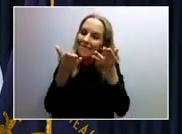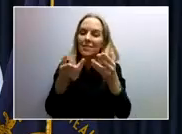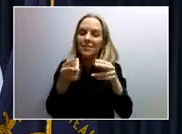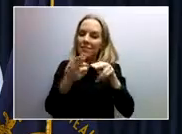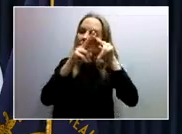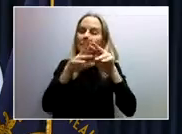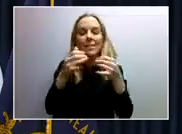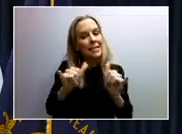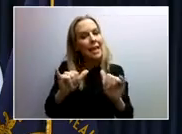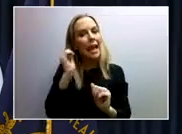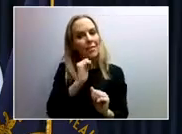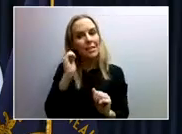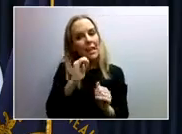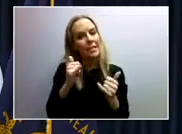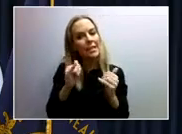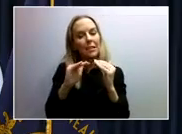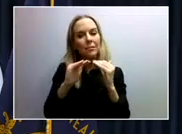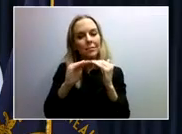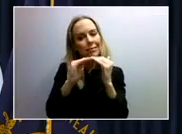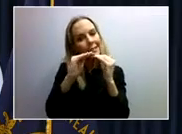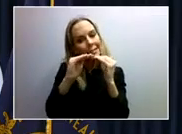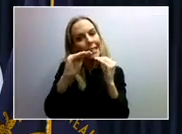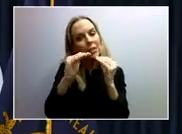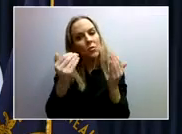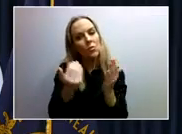it's steady. We have new people getting it. And